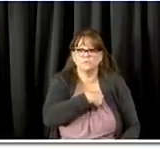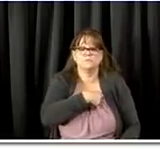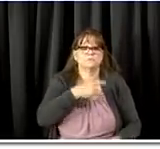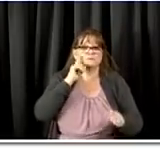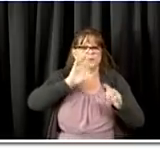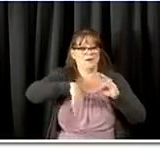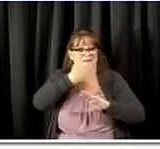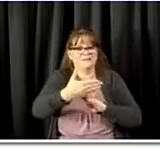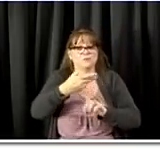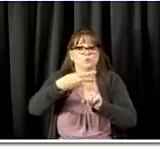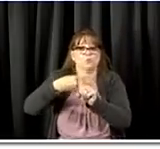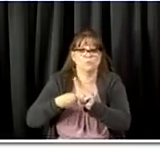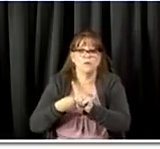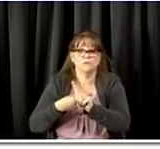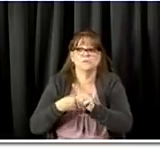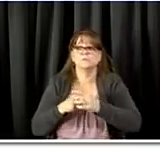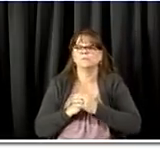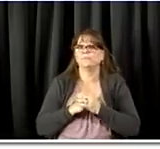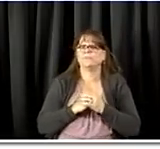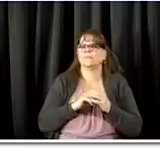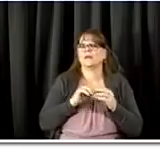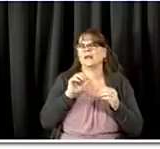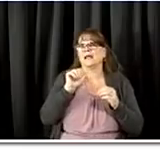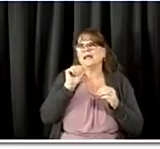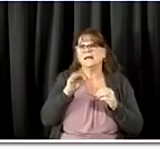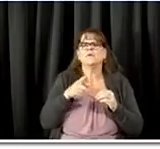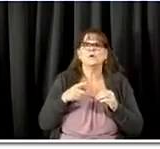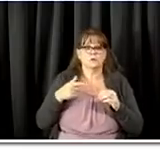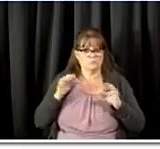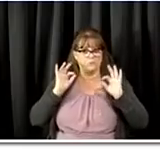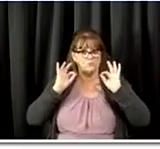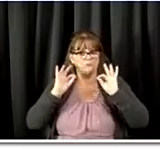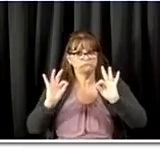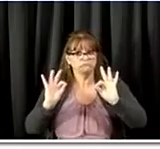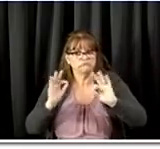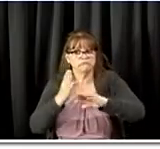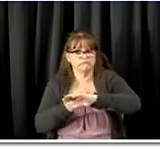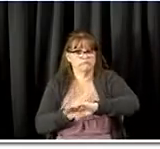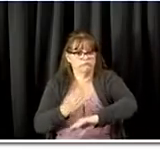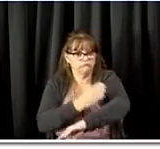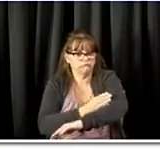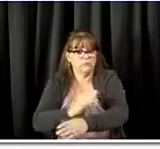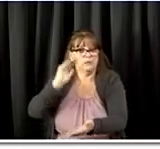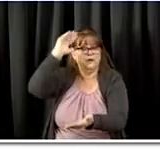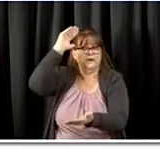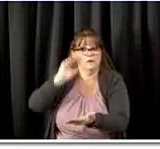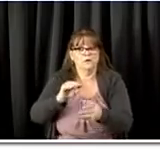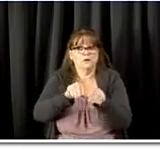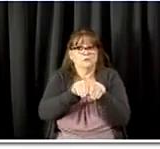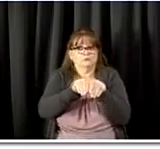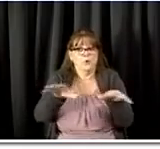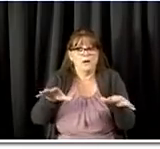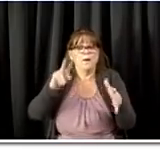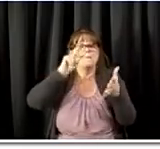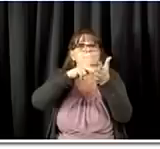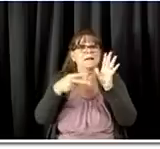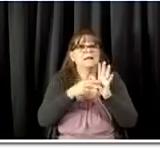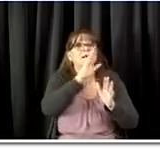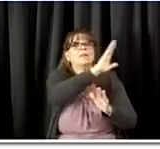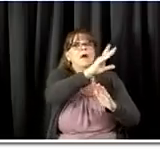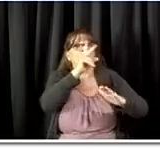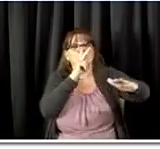you see if we're able to increase our transmission control in the state, we can follow that green trajectory and come, stay